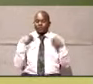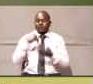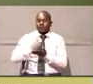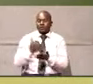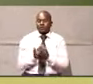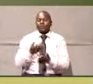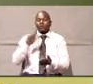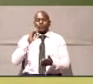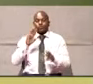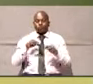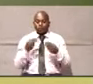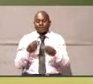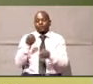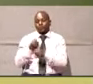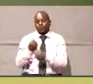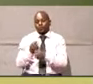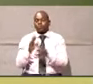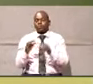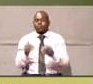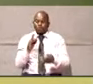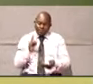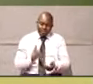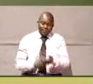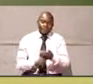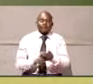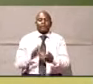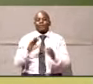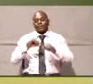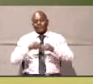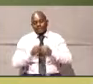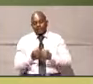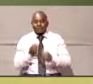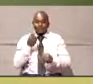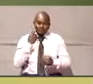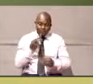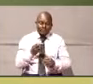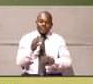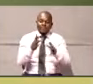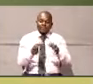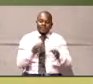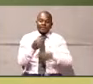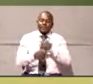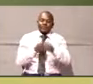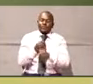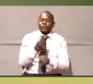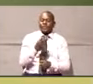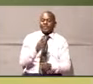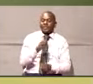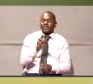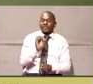Review Workshop, the Tech Talk of All Achievements and Challenges Fest during the financial year